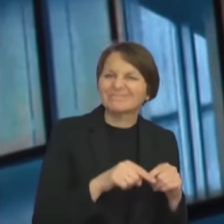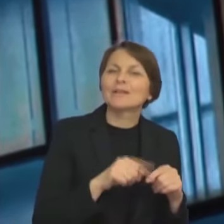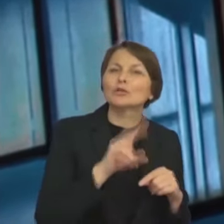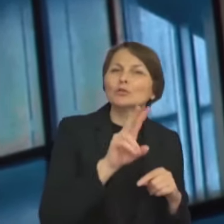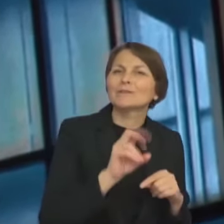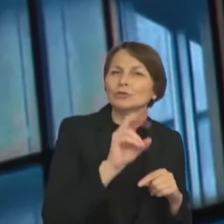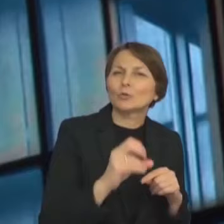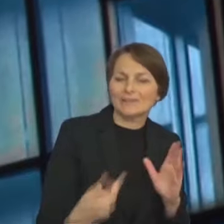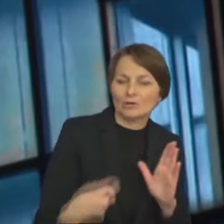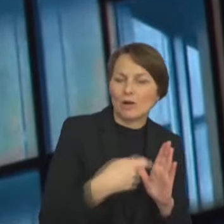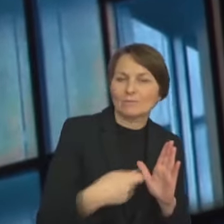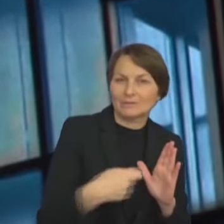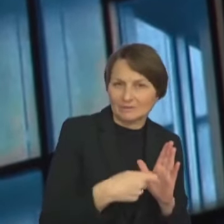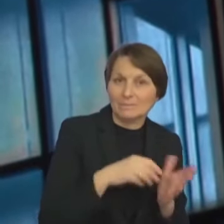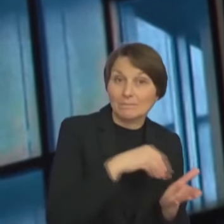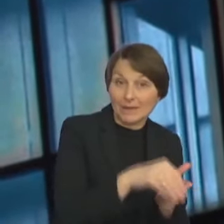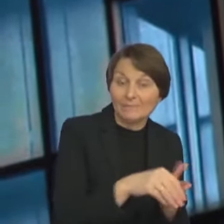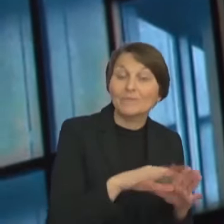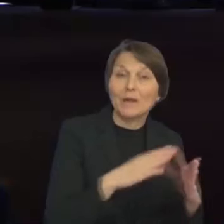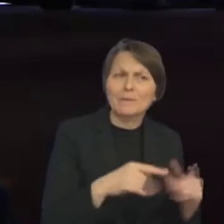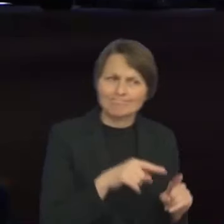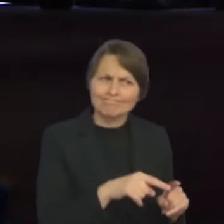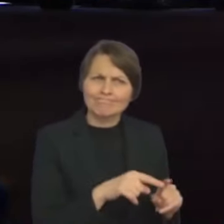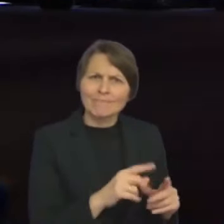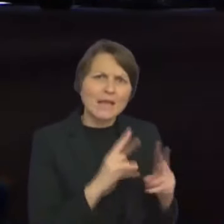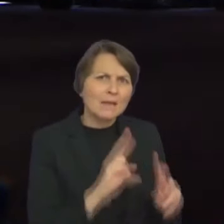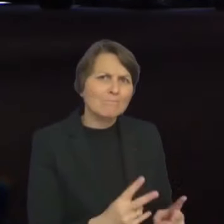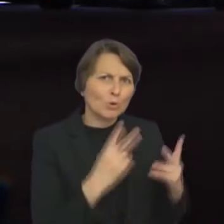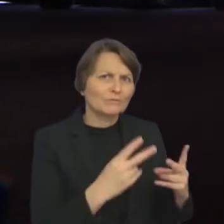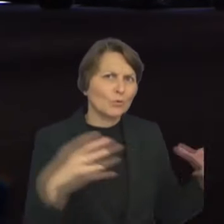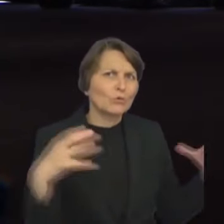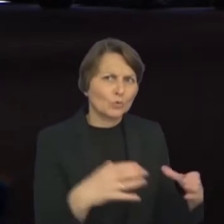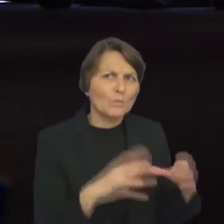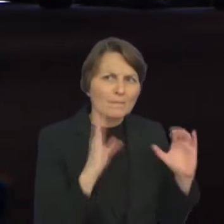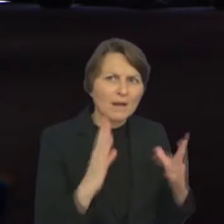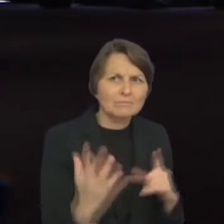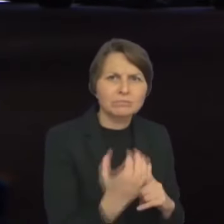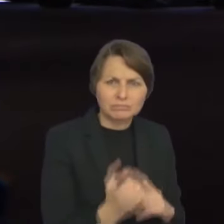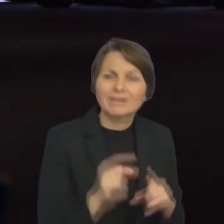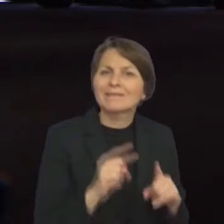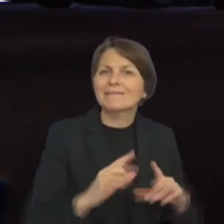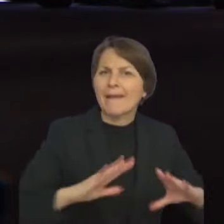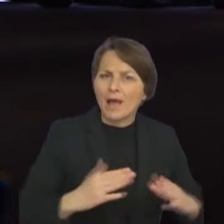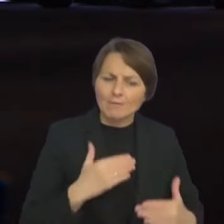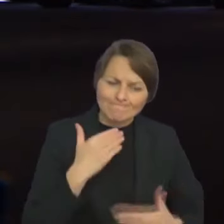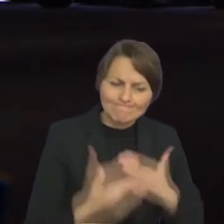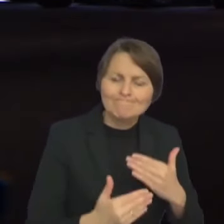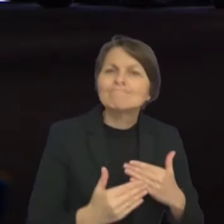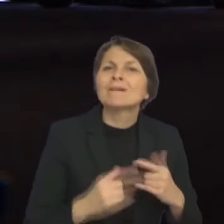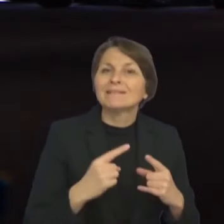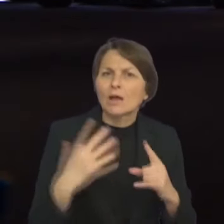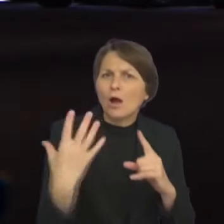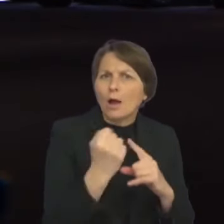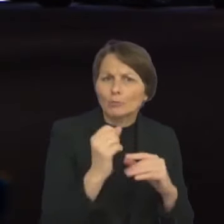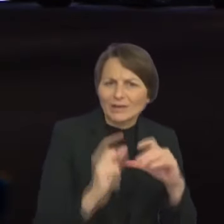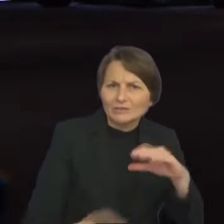maintained in view of how important they are for the group. These are the group's operating margin, the free cash